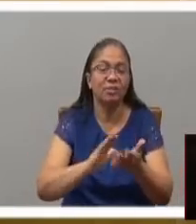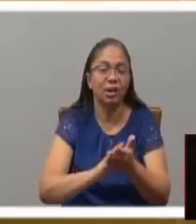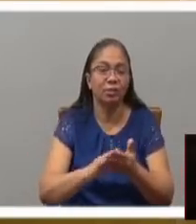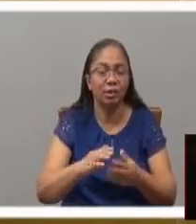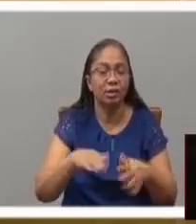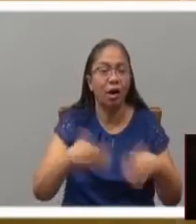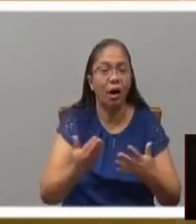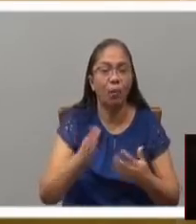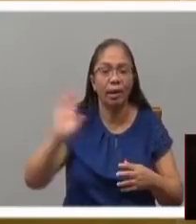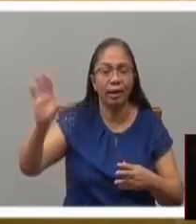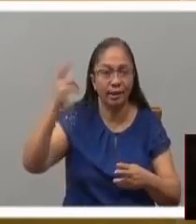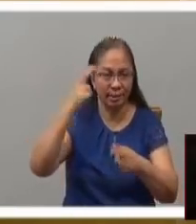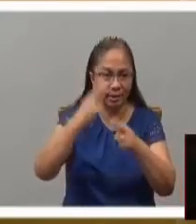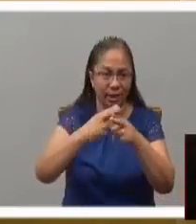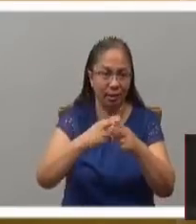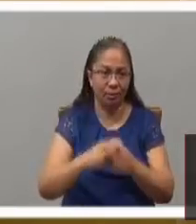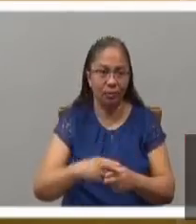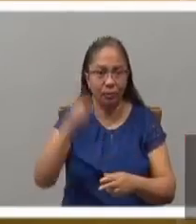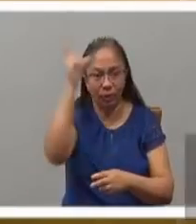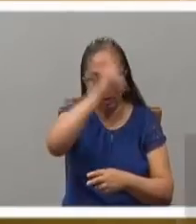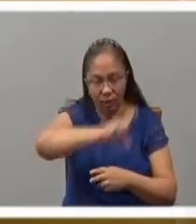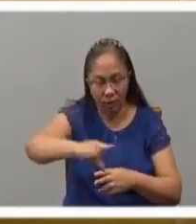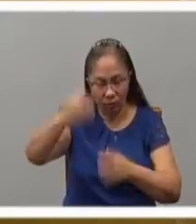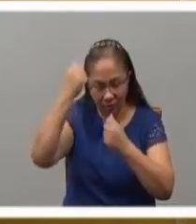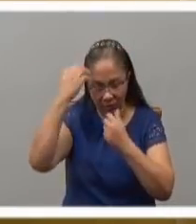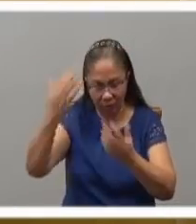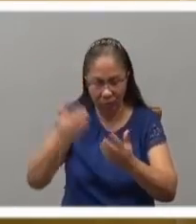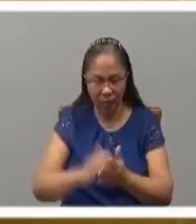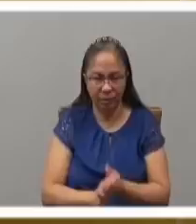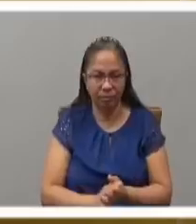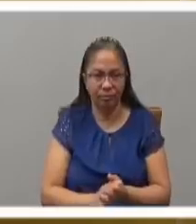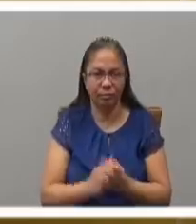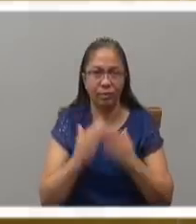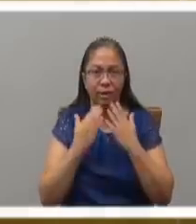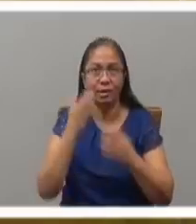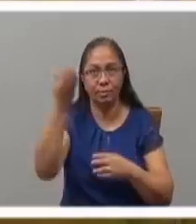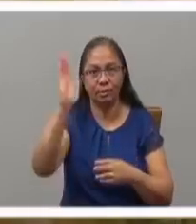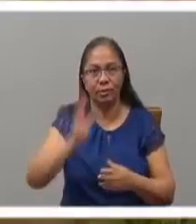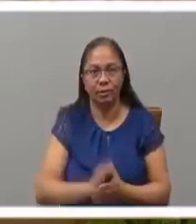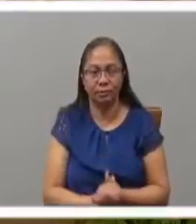name. The word of the Lord. Thanks be to God.